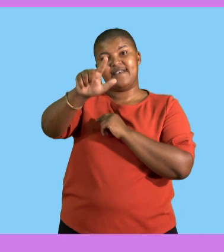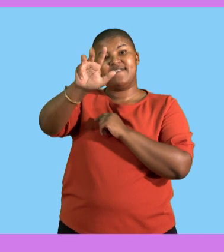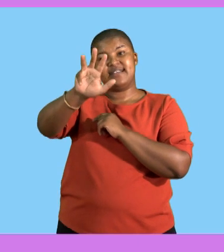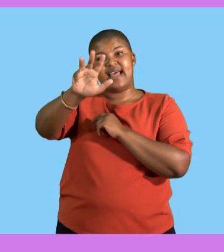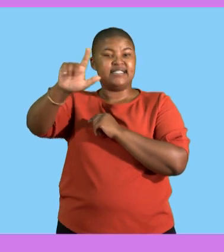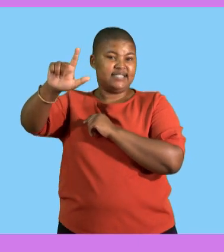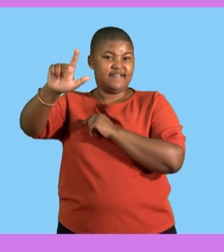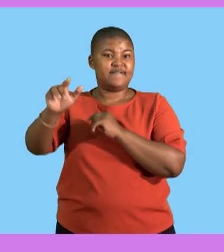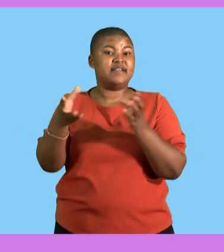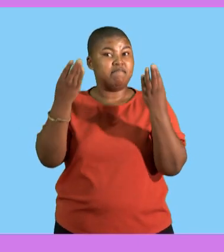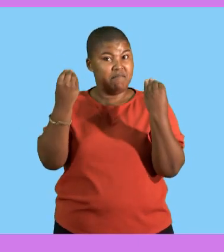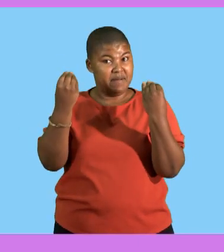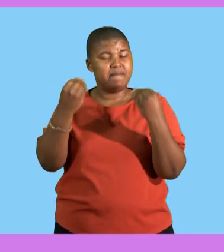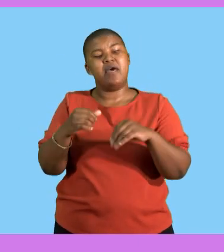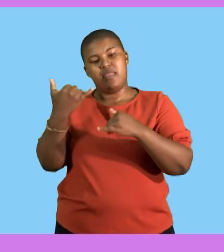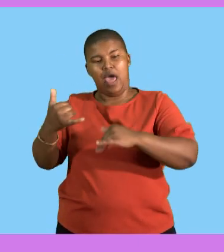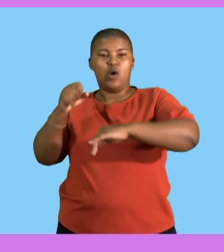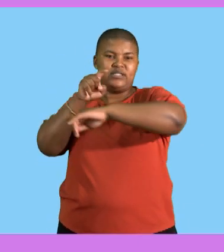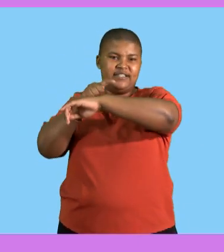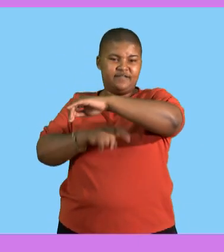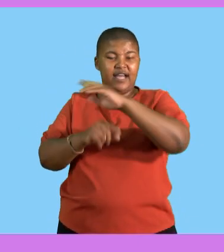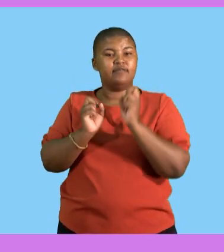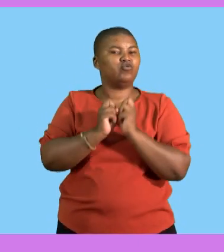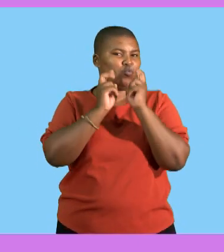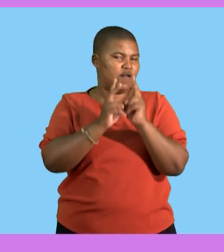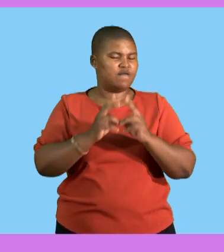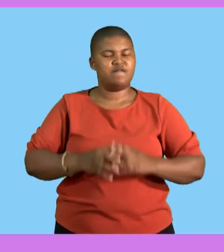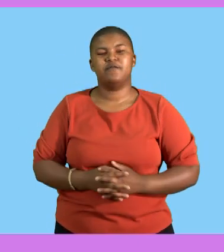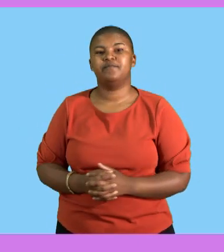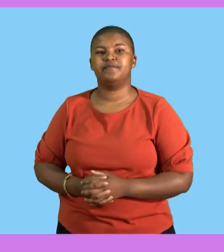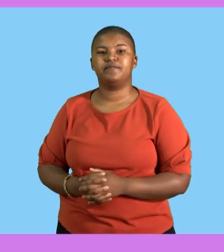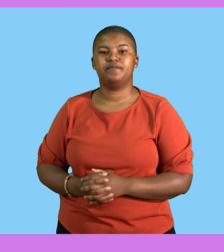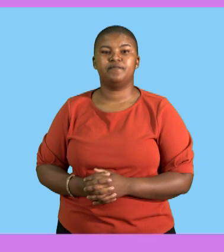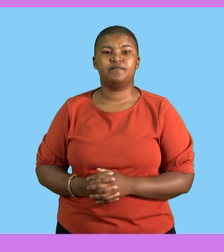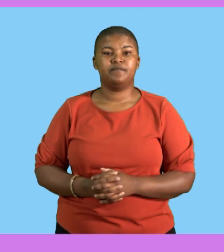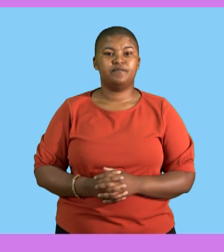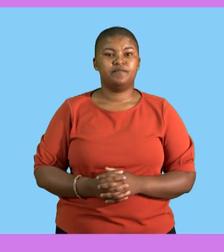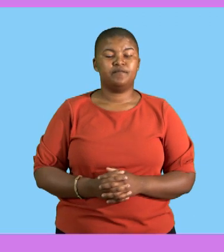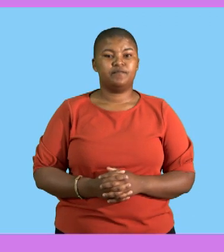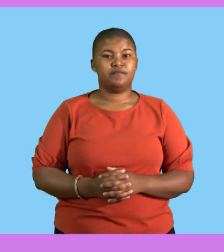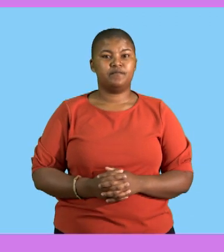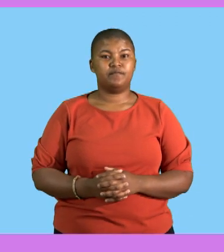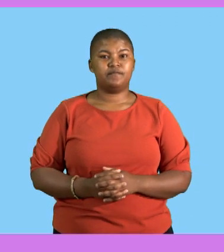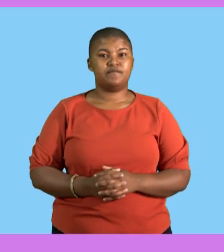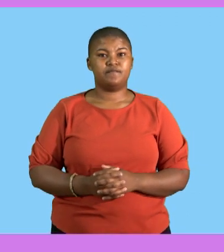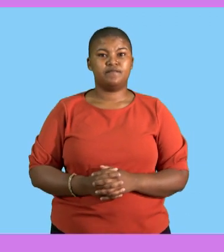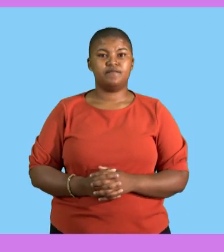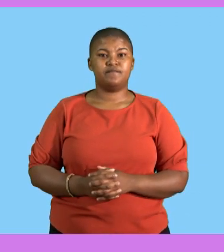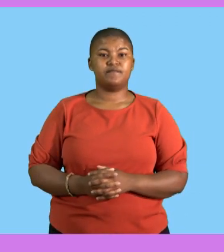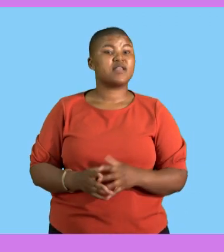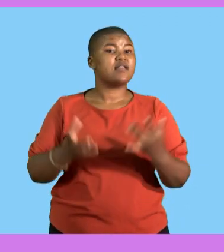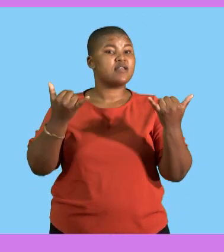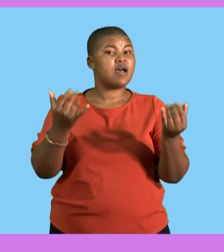772,797, and this sum is divided by 12. So if it's divided by 12, then it means the average of